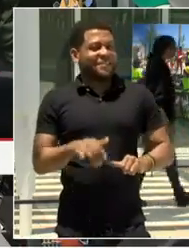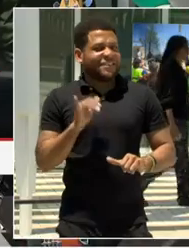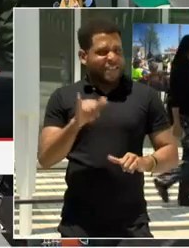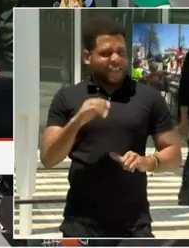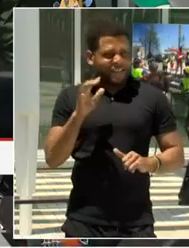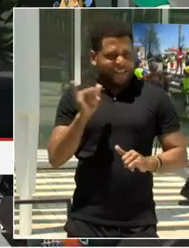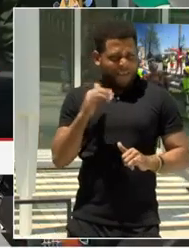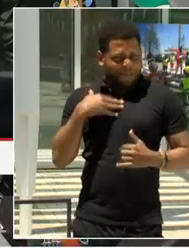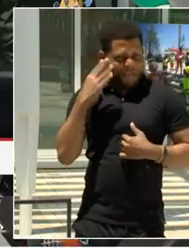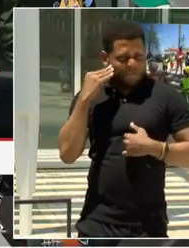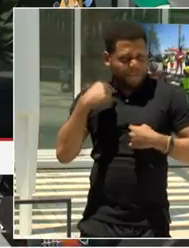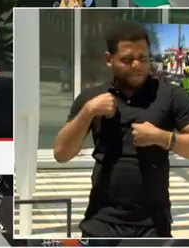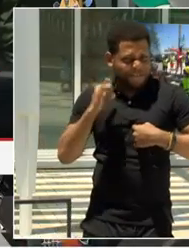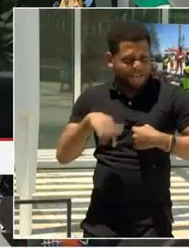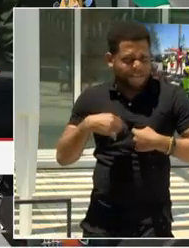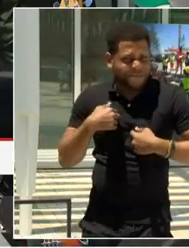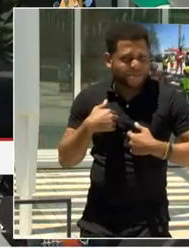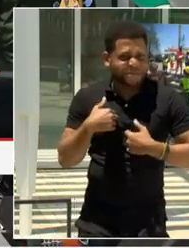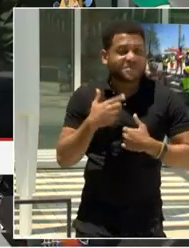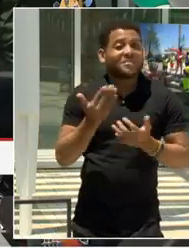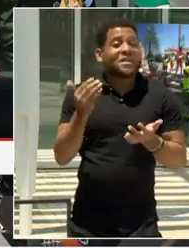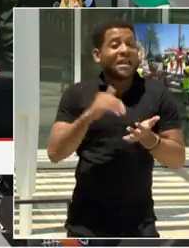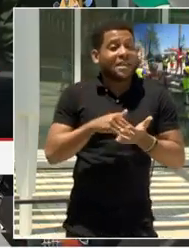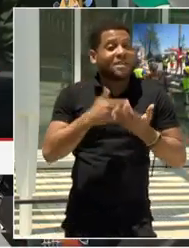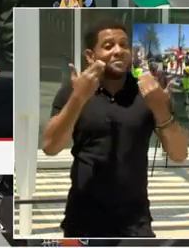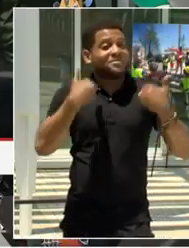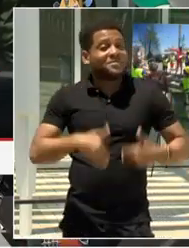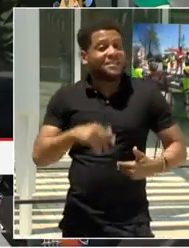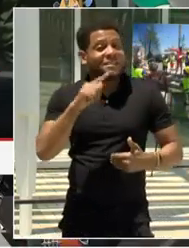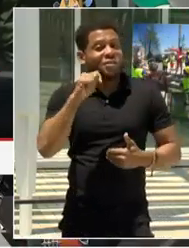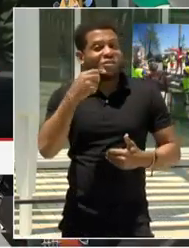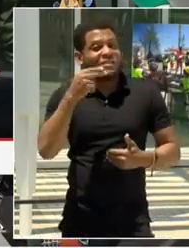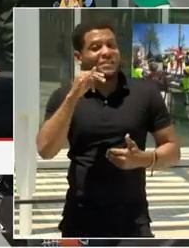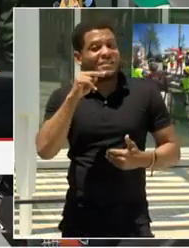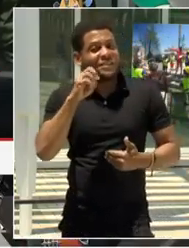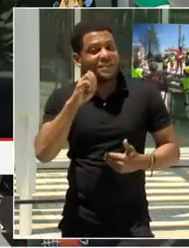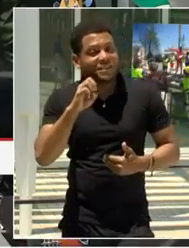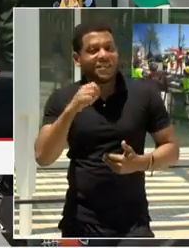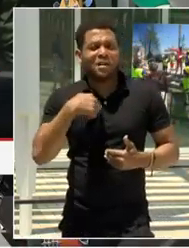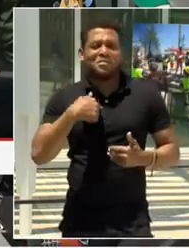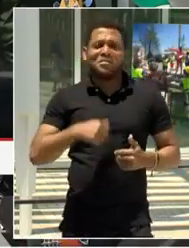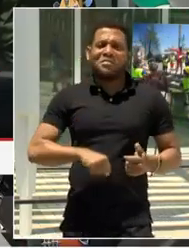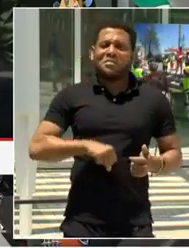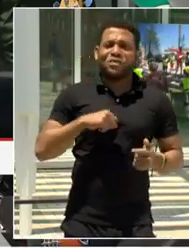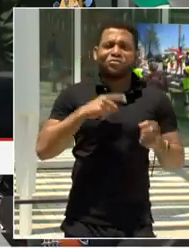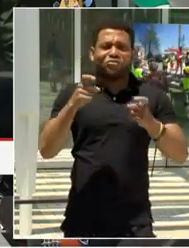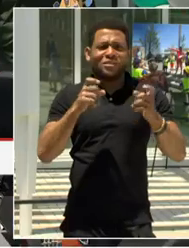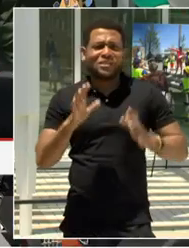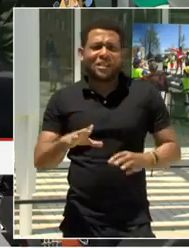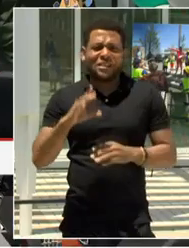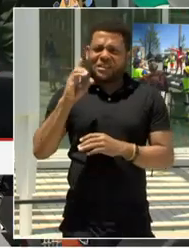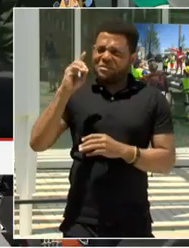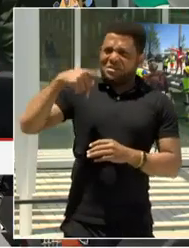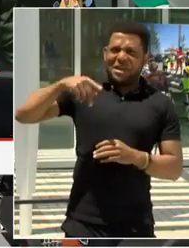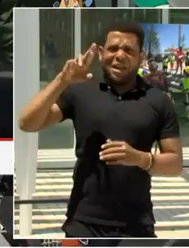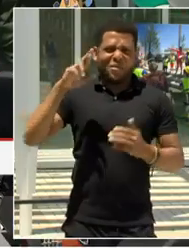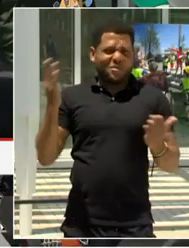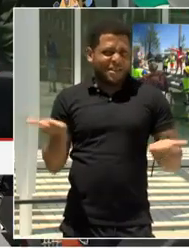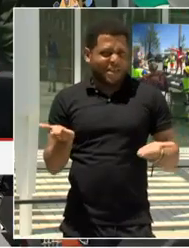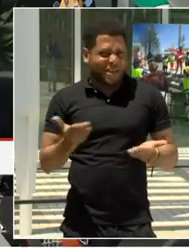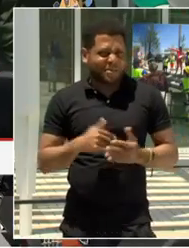and I am proud to have the privilege to serve as the director of the DC Parks and Recreation. Some of our